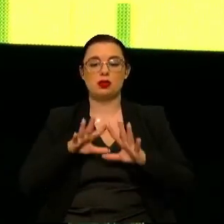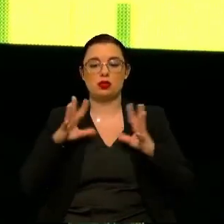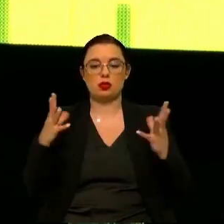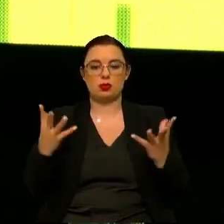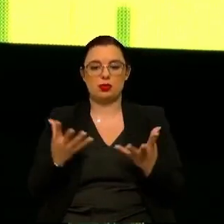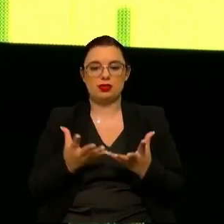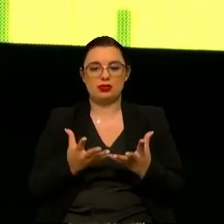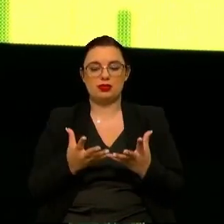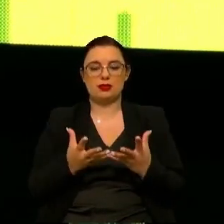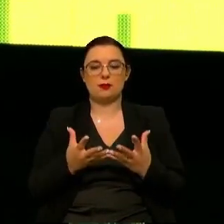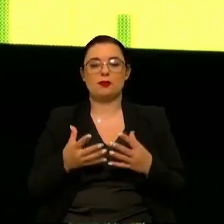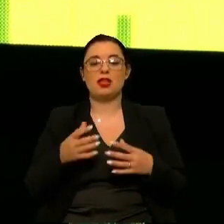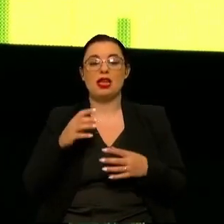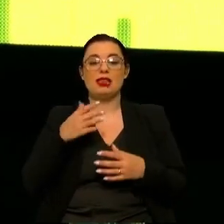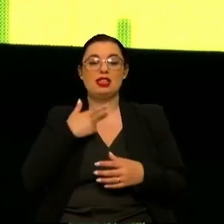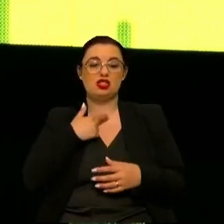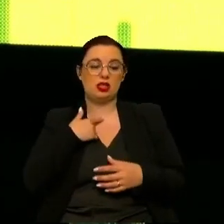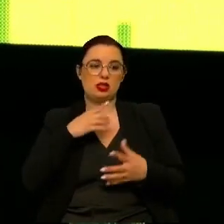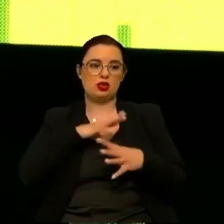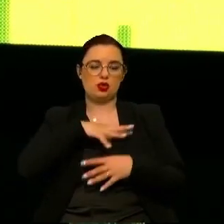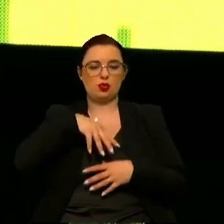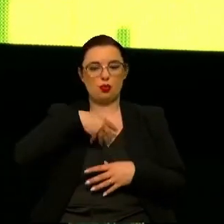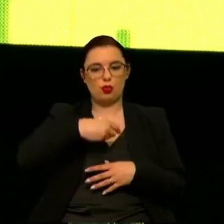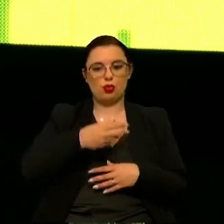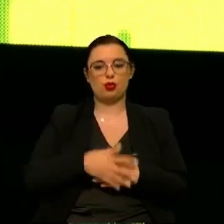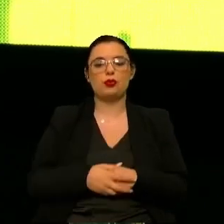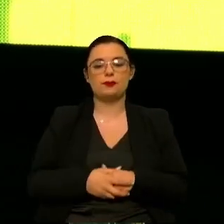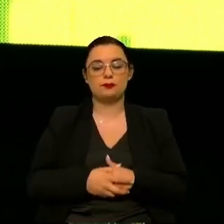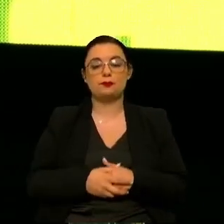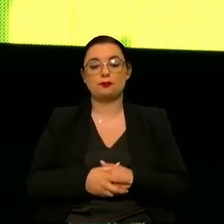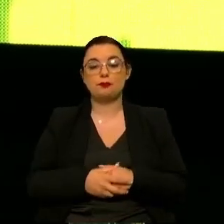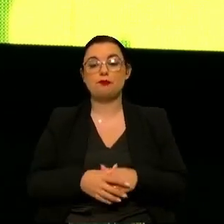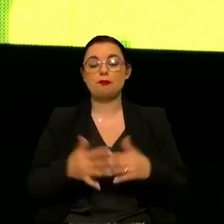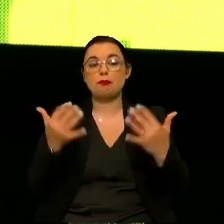also a reaction to this globalization in the world.